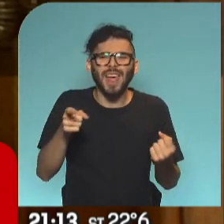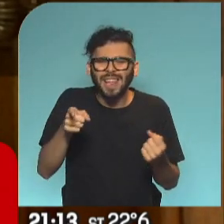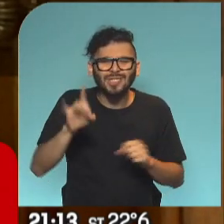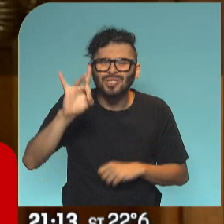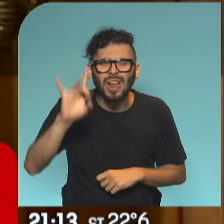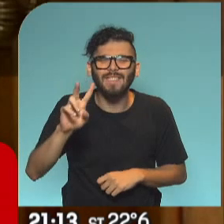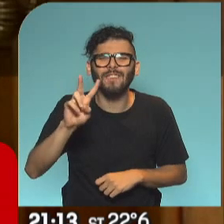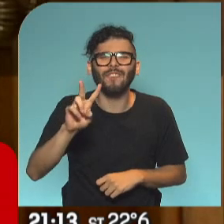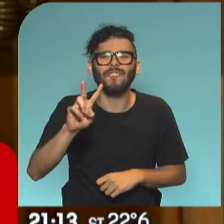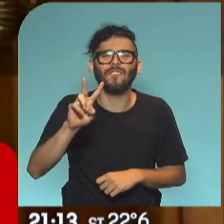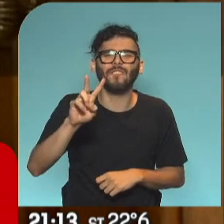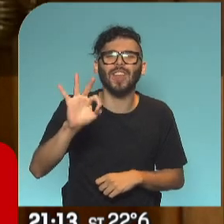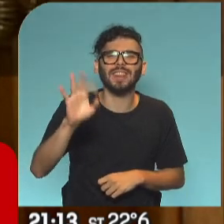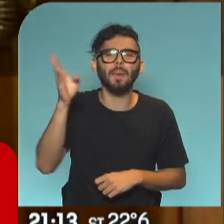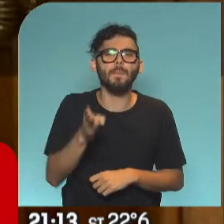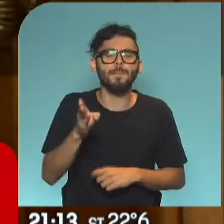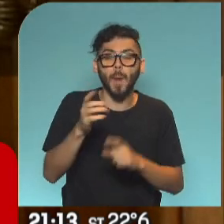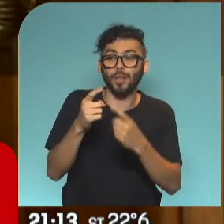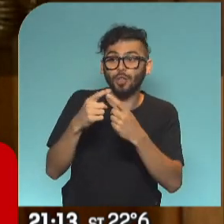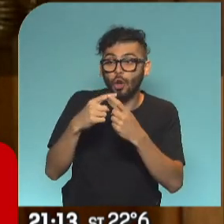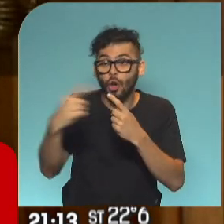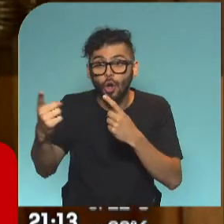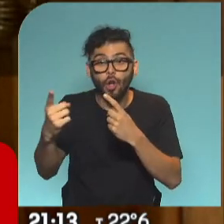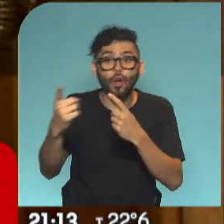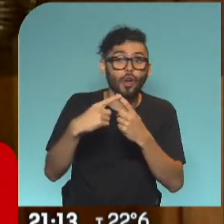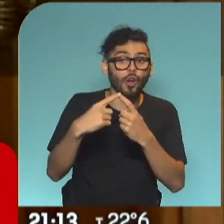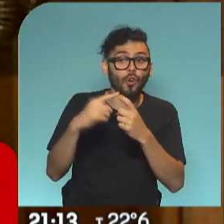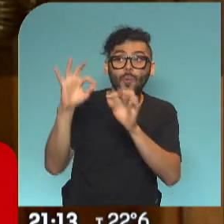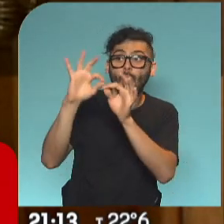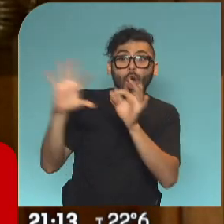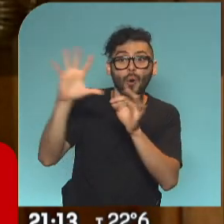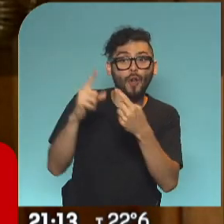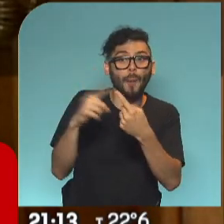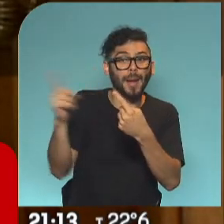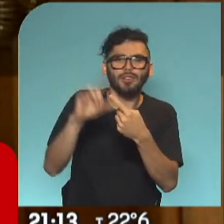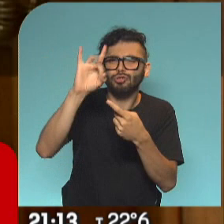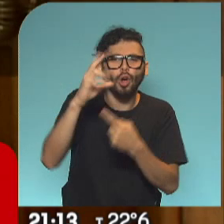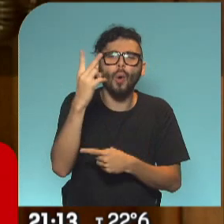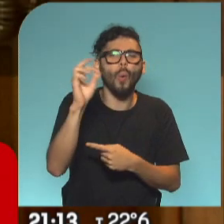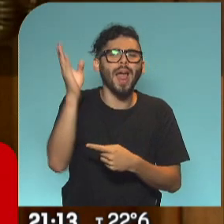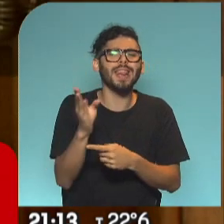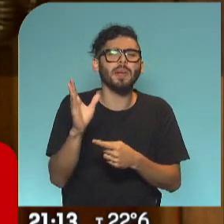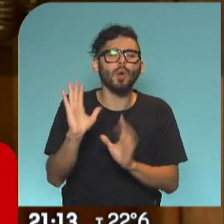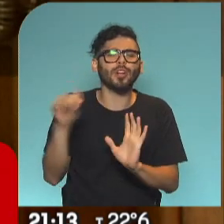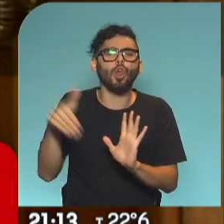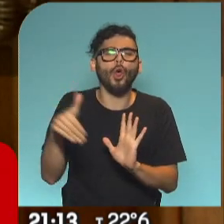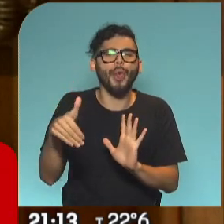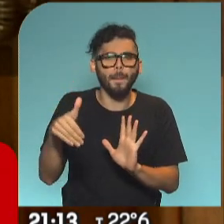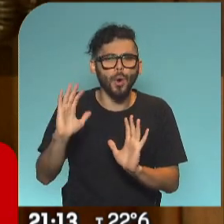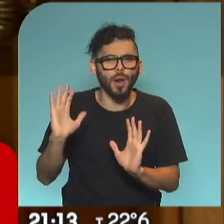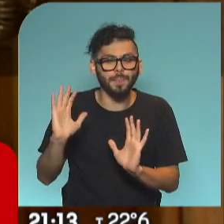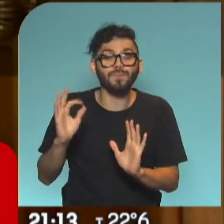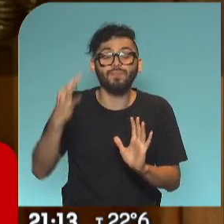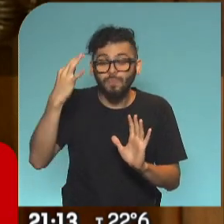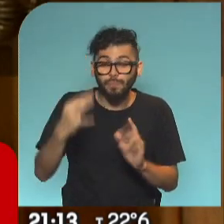total arriving from or departing to the European continent, which means the vast